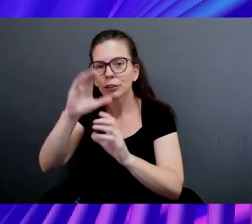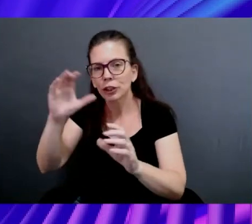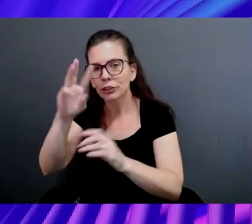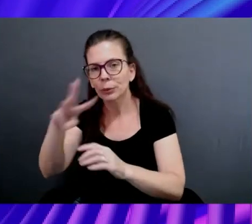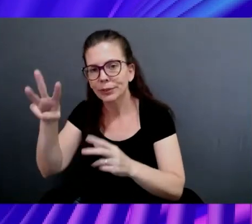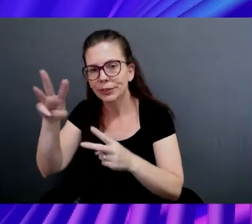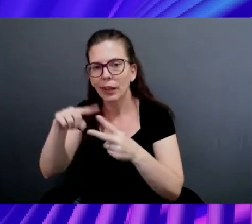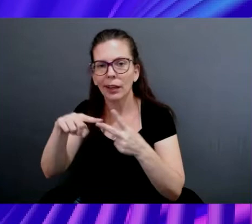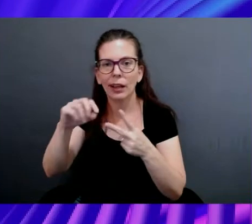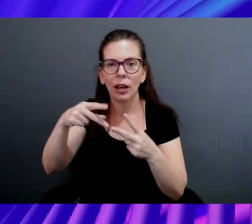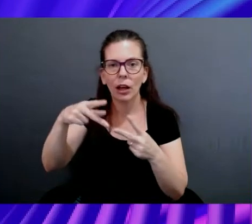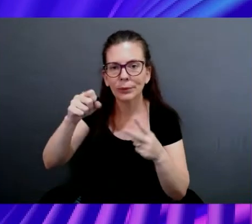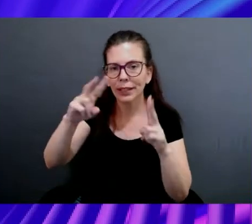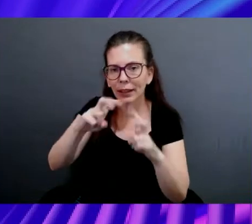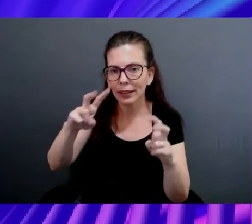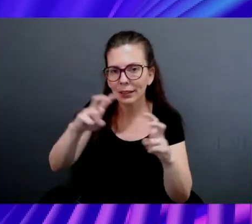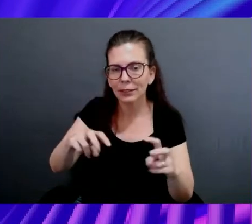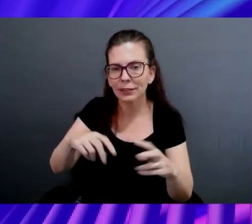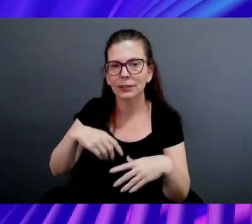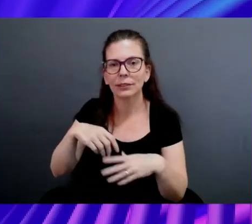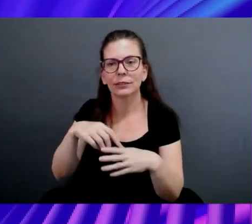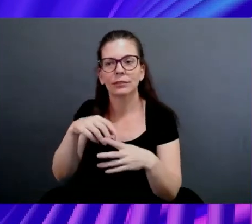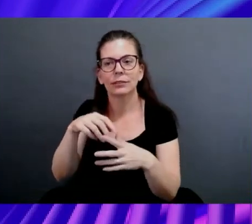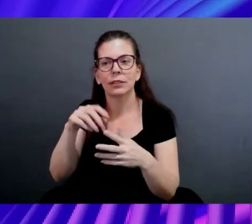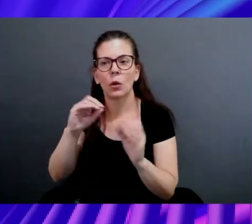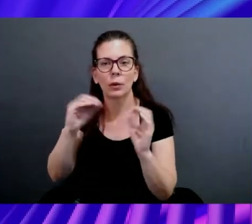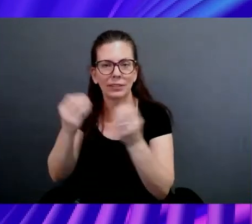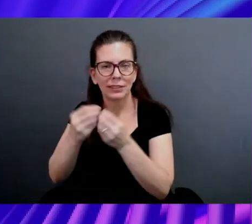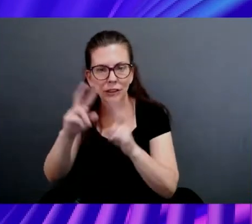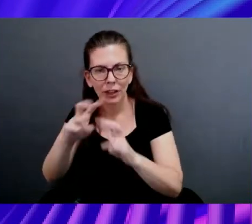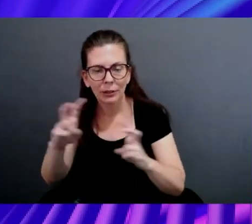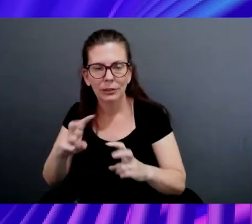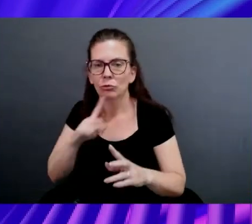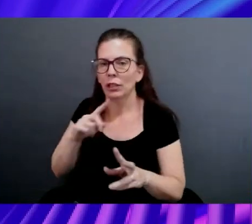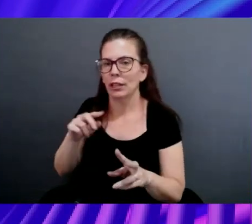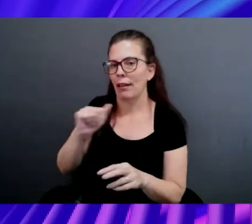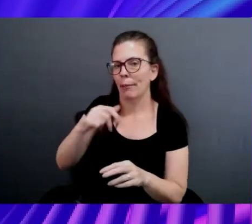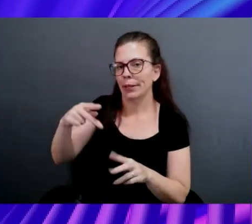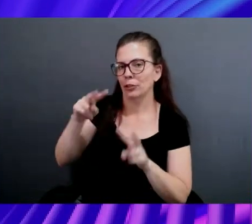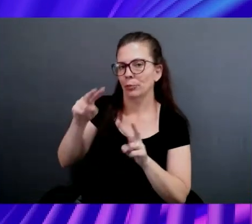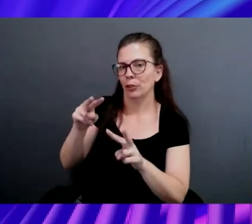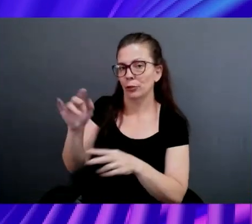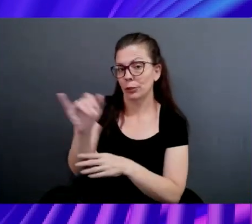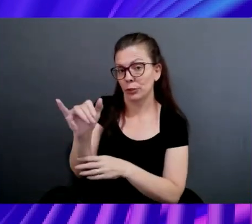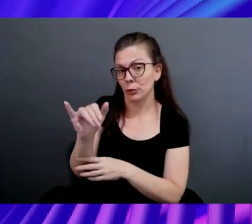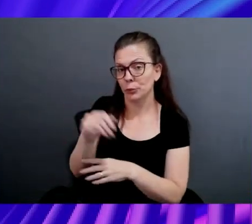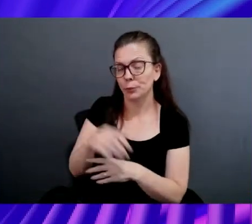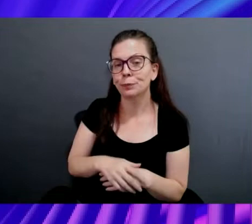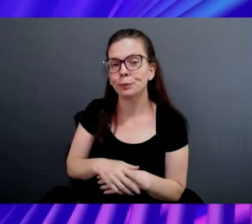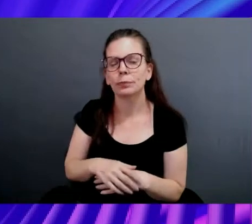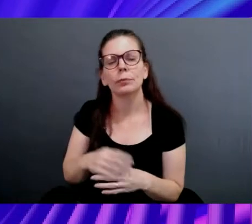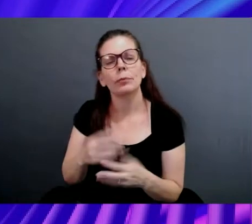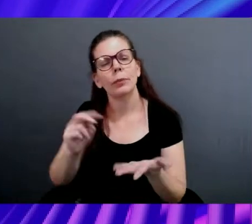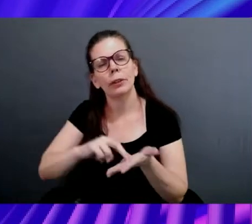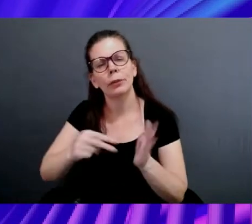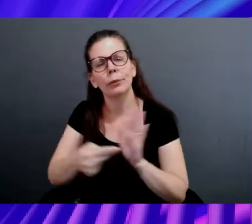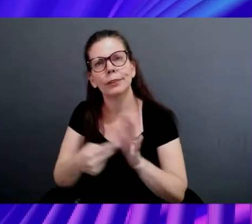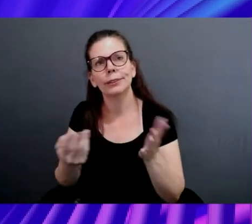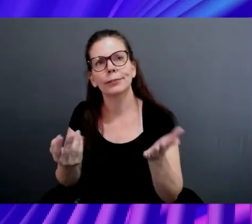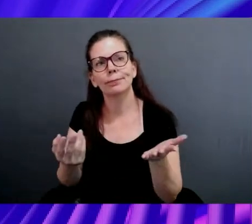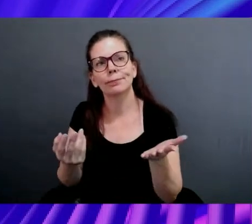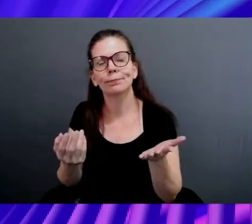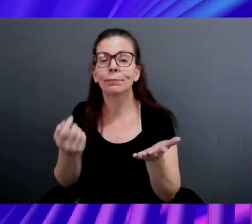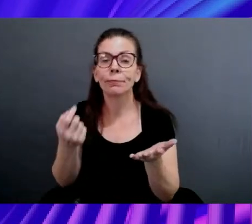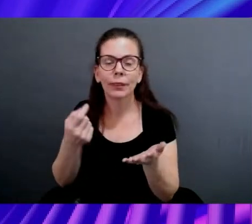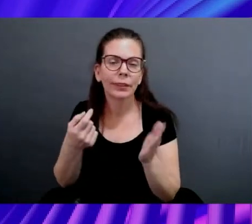and also it does application monitoring, right? What it means, like, let's say you